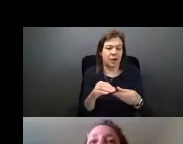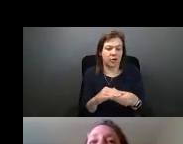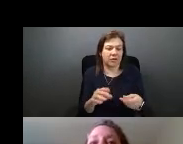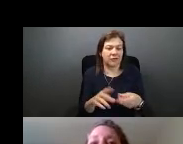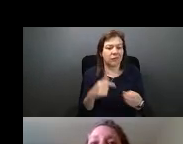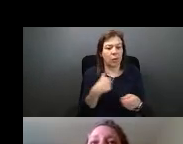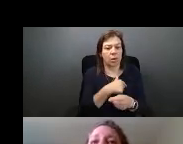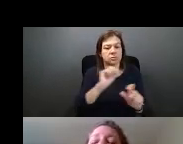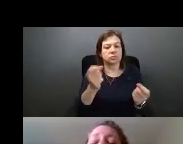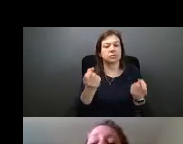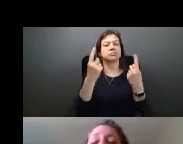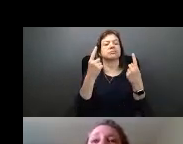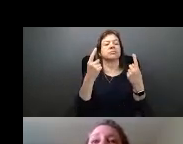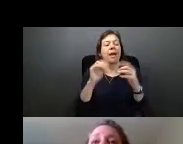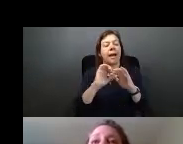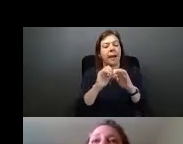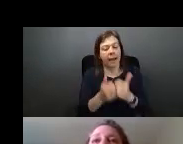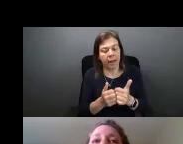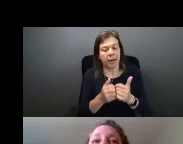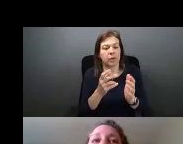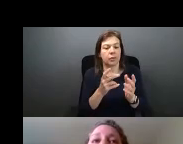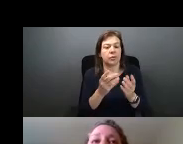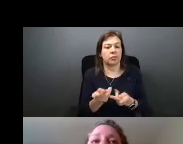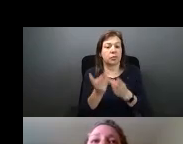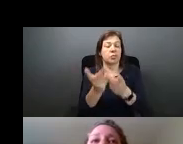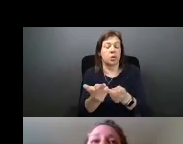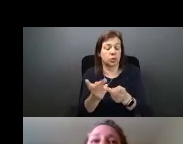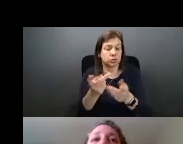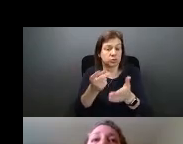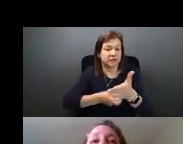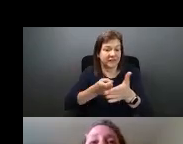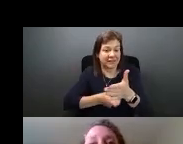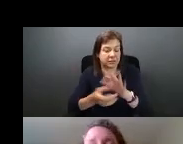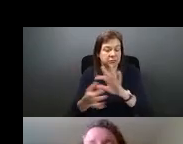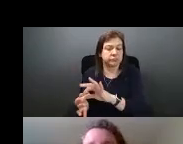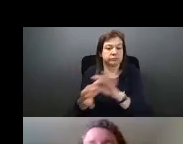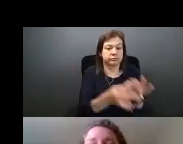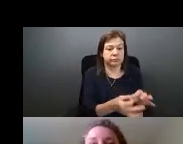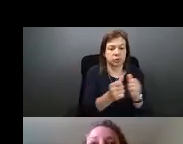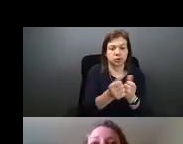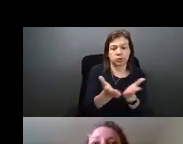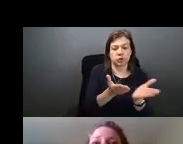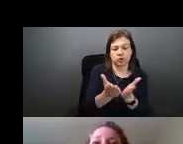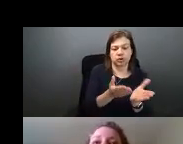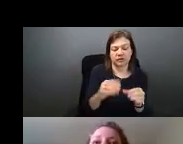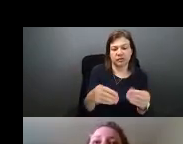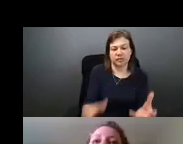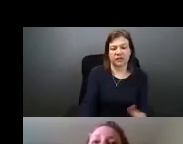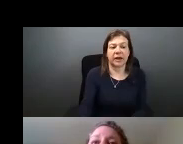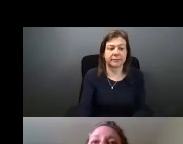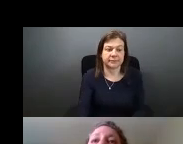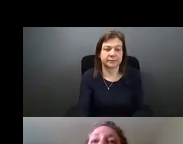us to understand how the proposed contract fee ties to the services you will provide